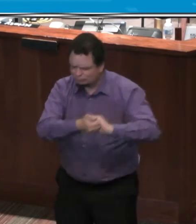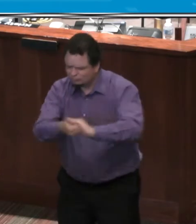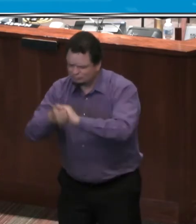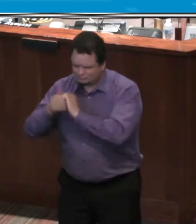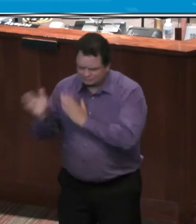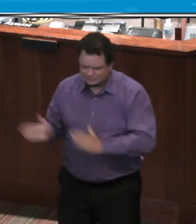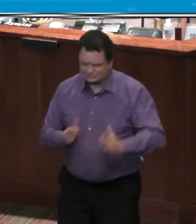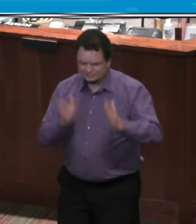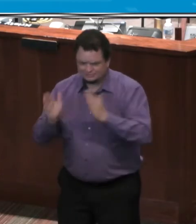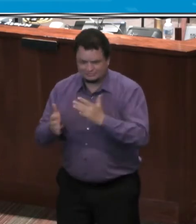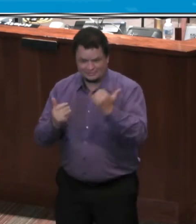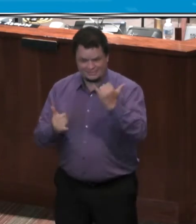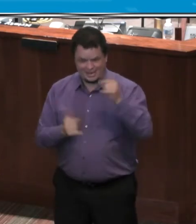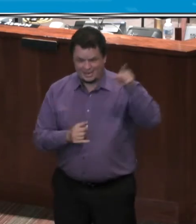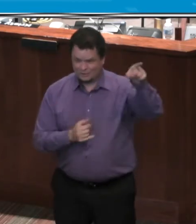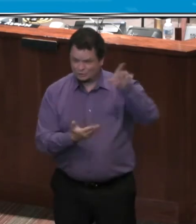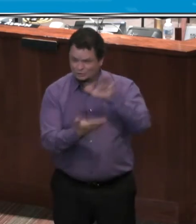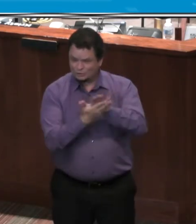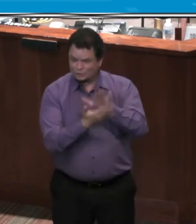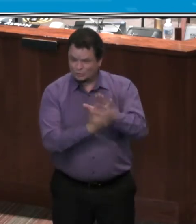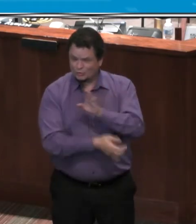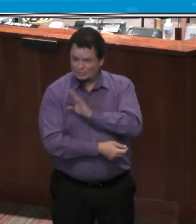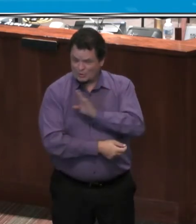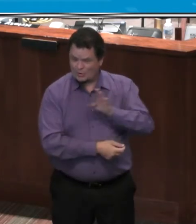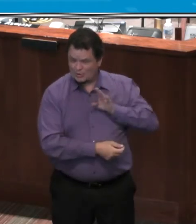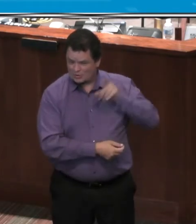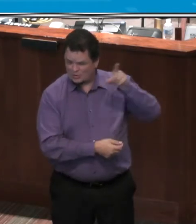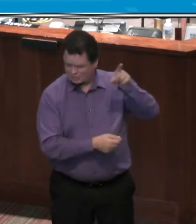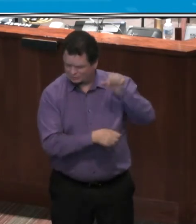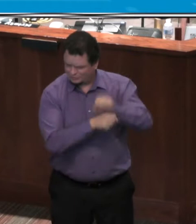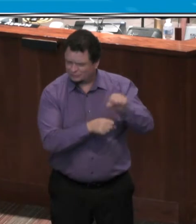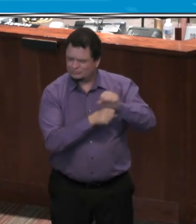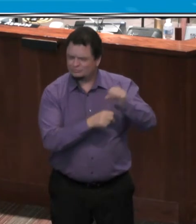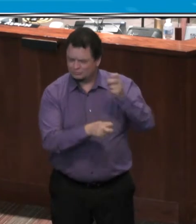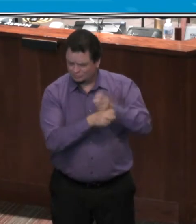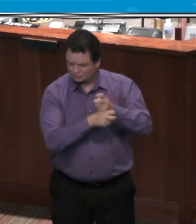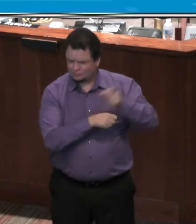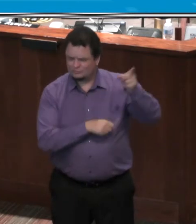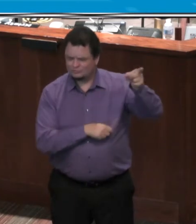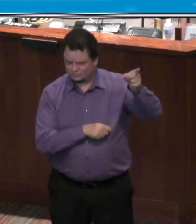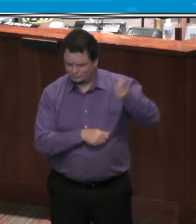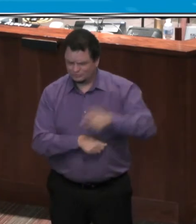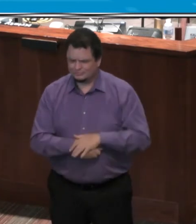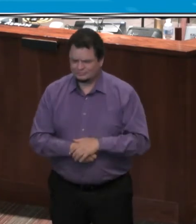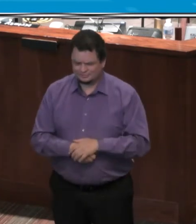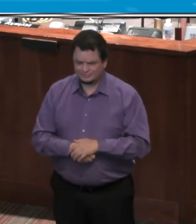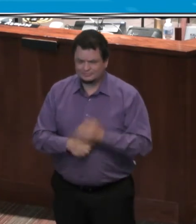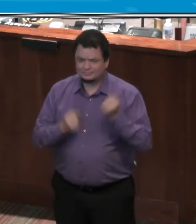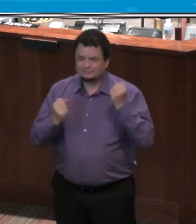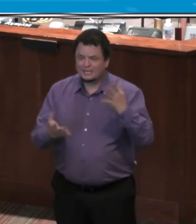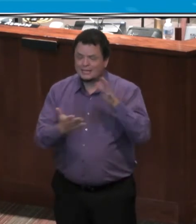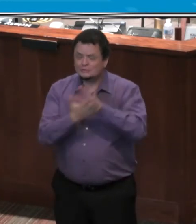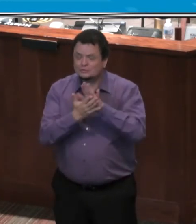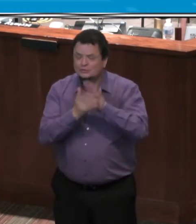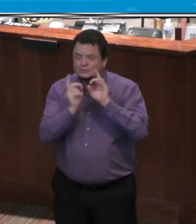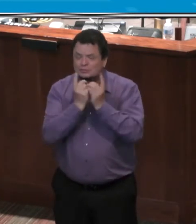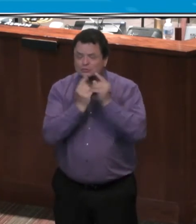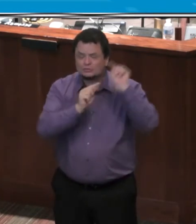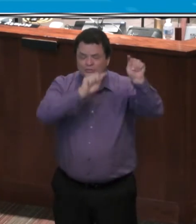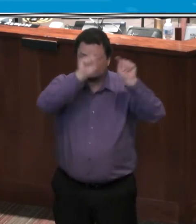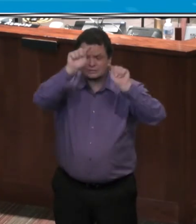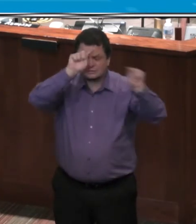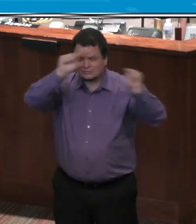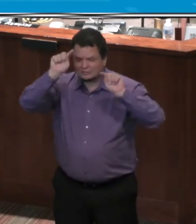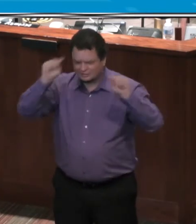schools and school districts to ensure that that children can get back to